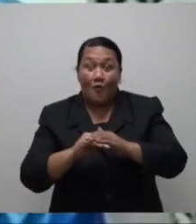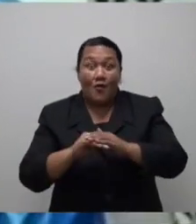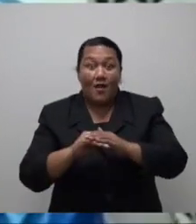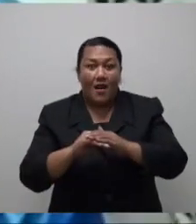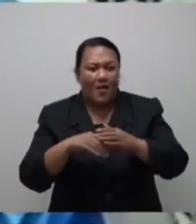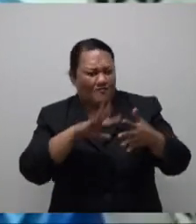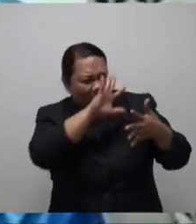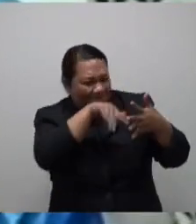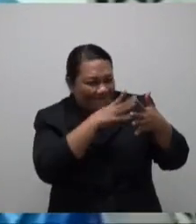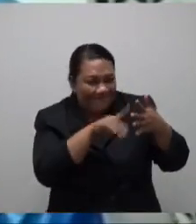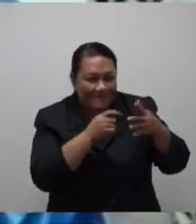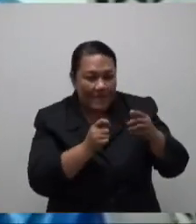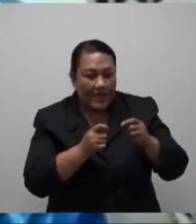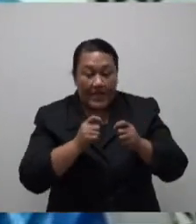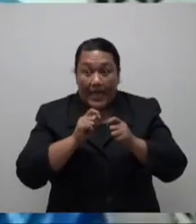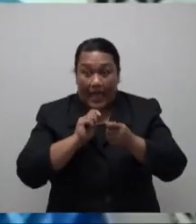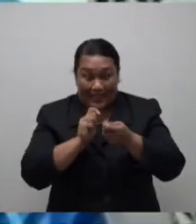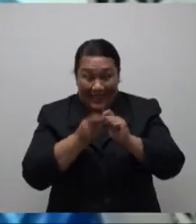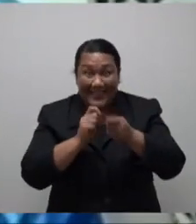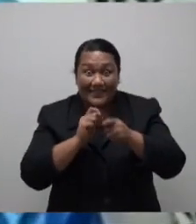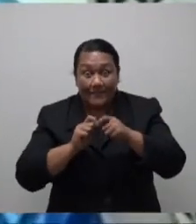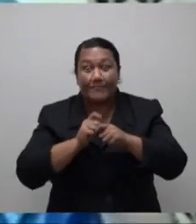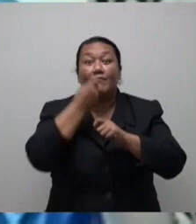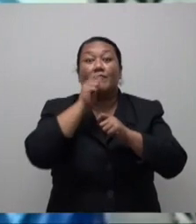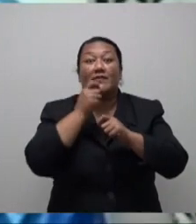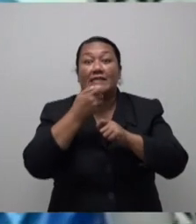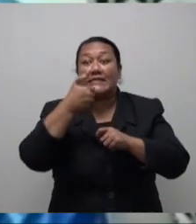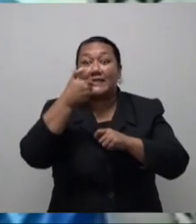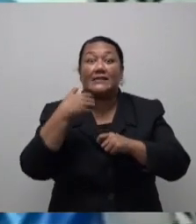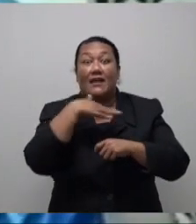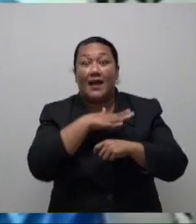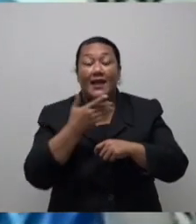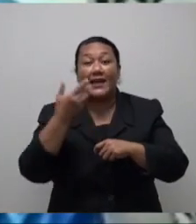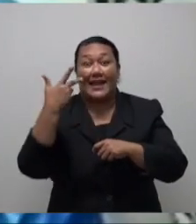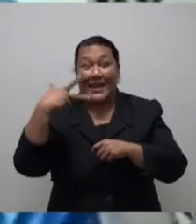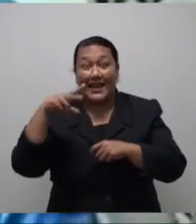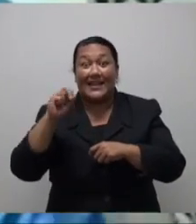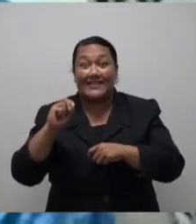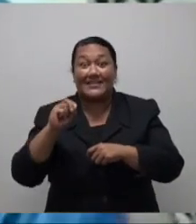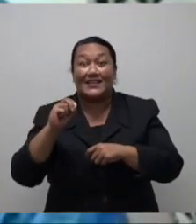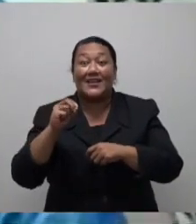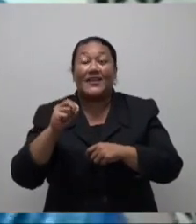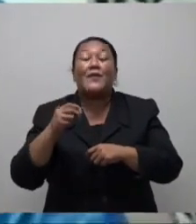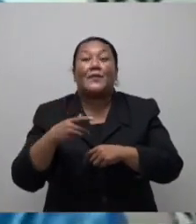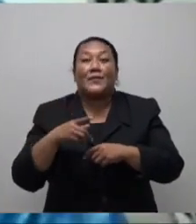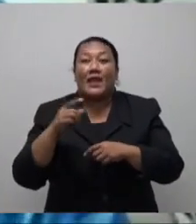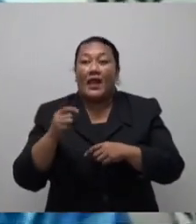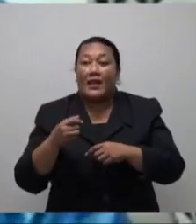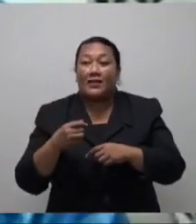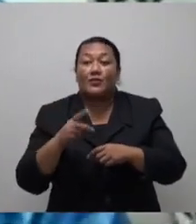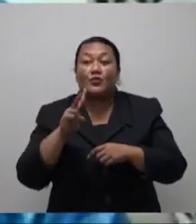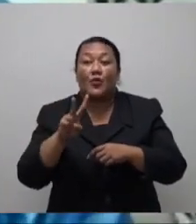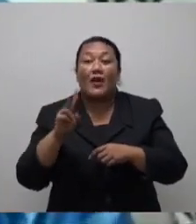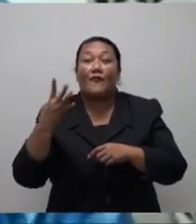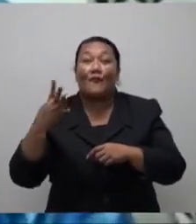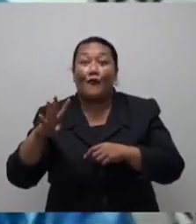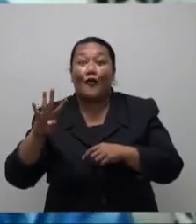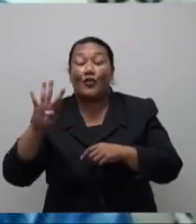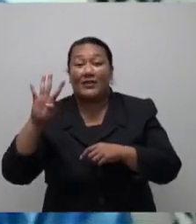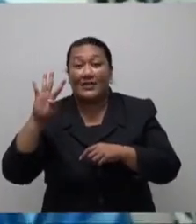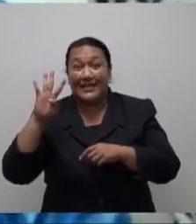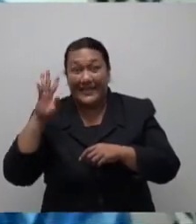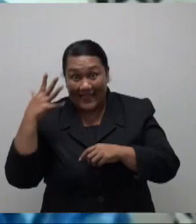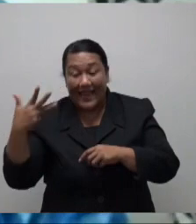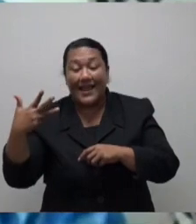diagnosed 880 cases, of which 249 have recovered.